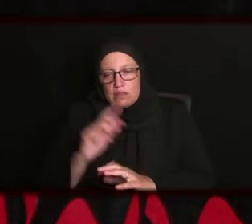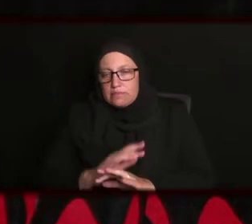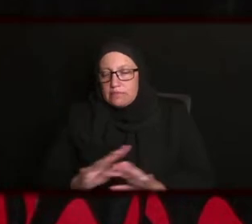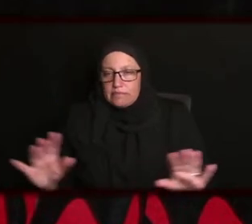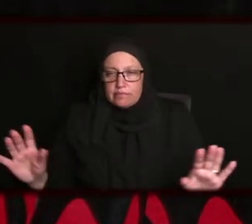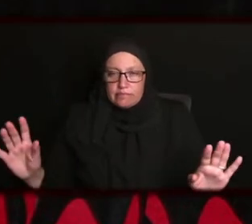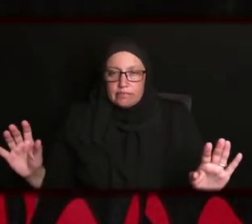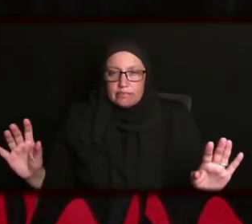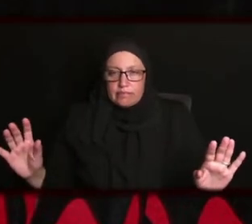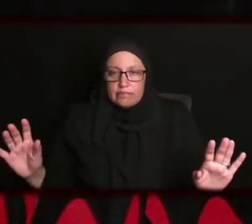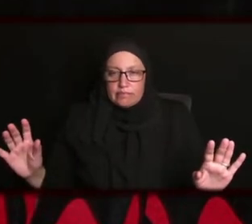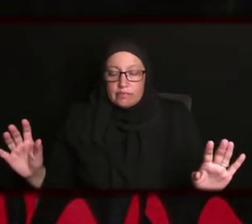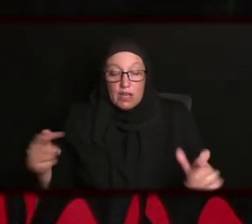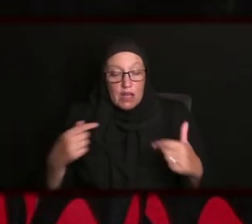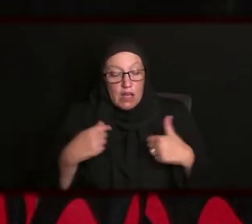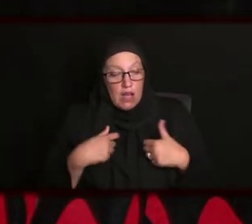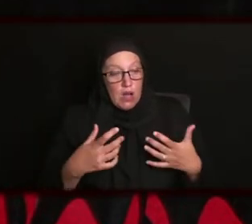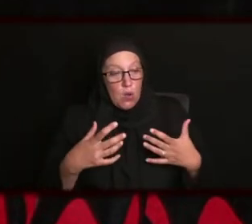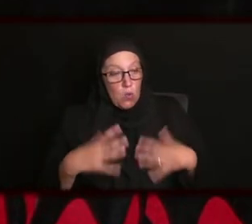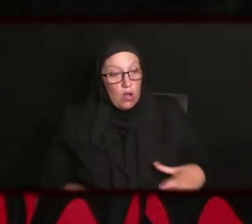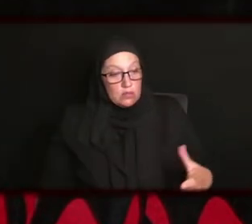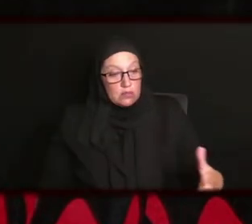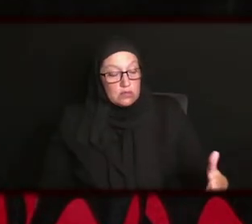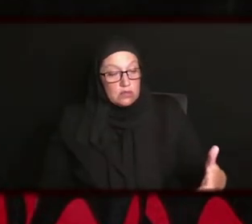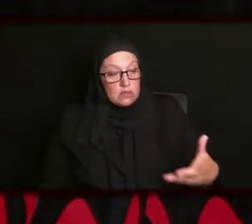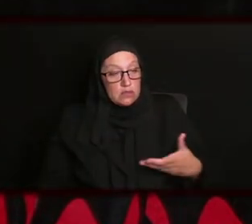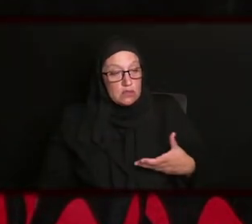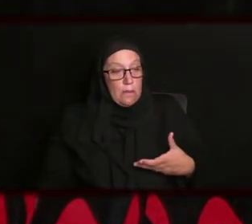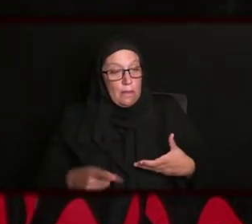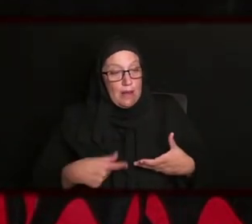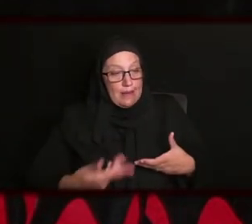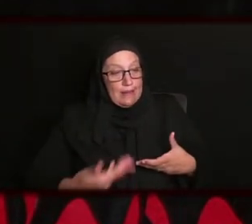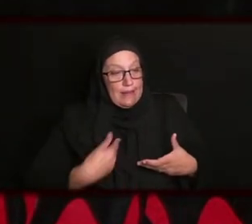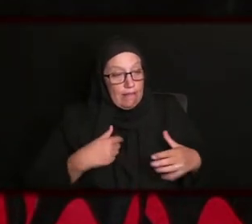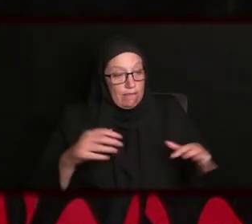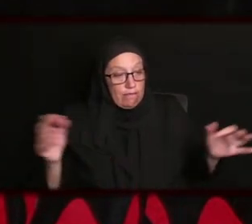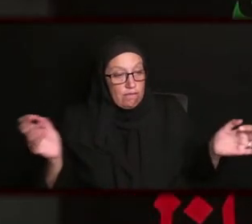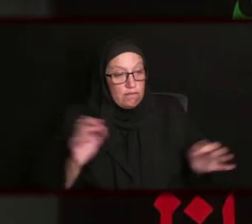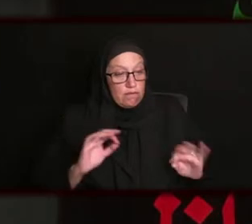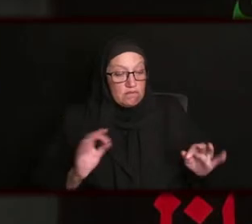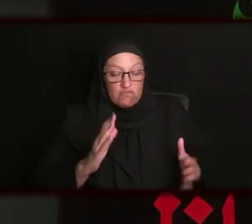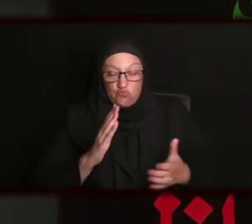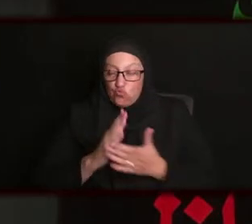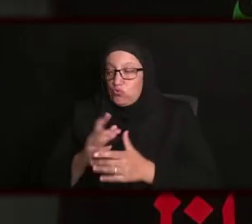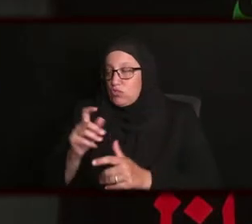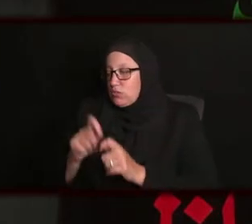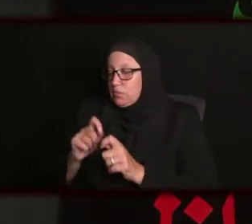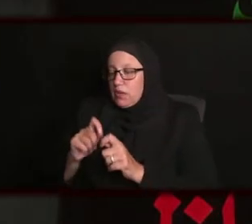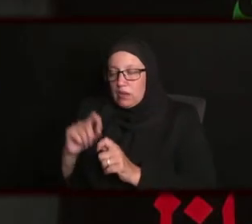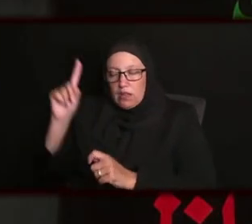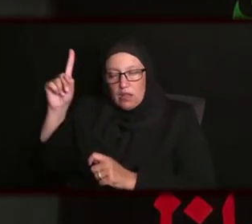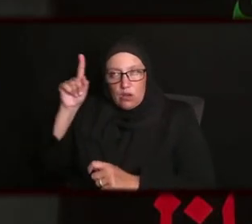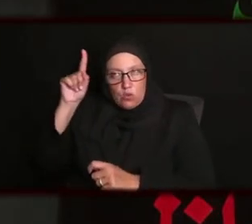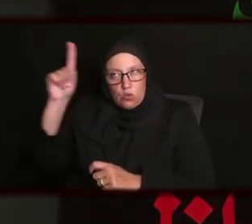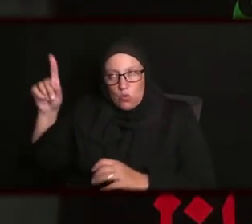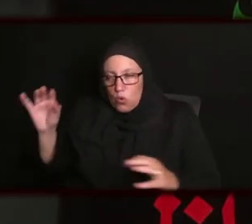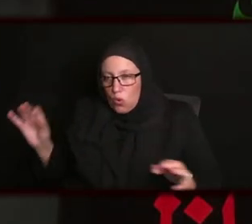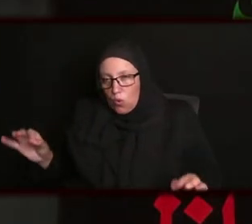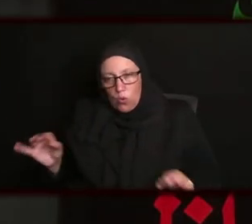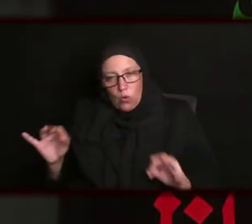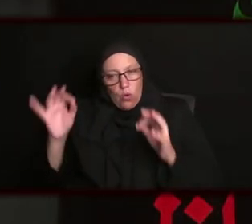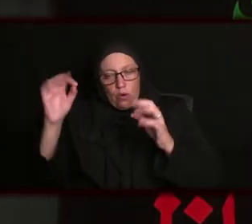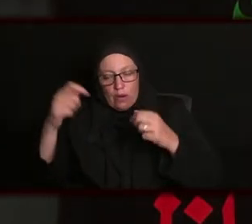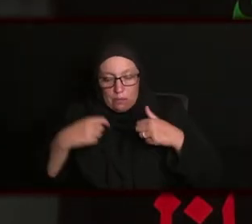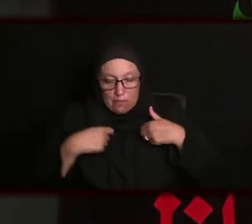say, subhanallah, glory be to Allah, because He's far greater than what my limited